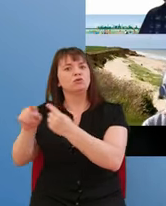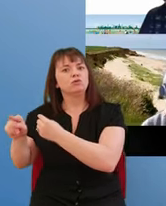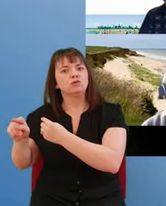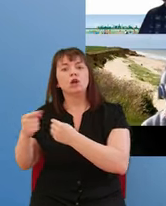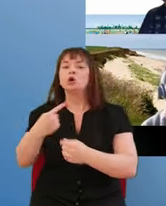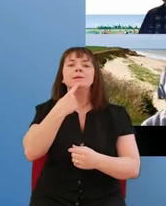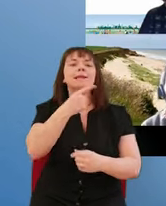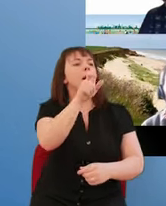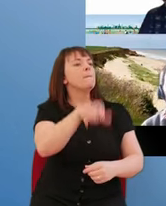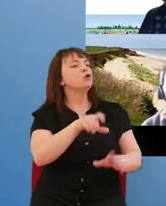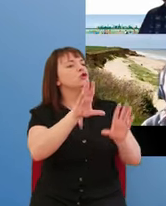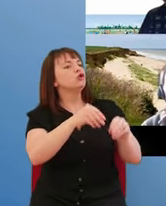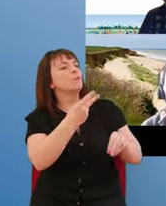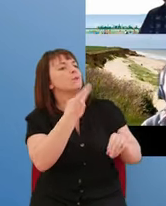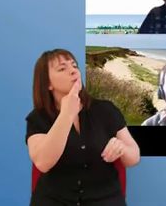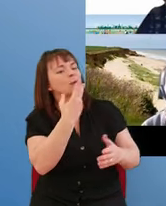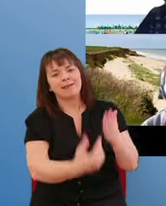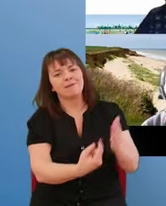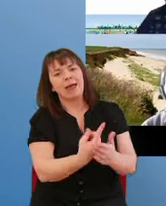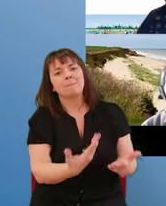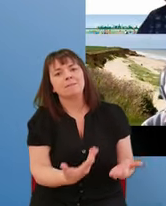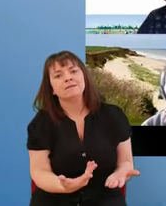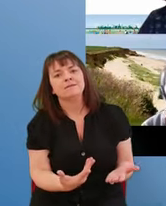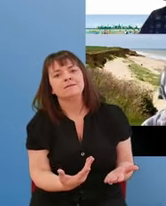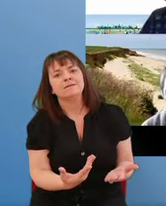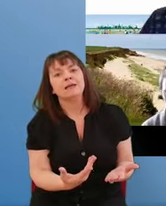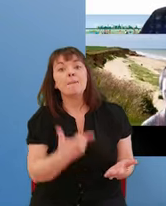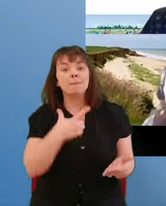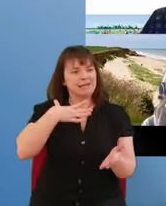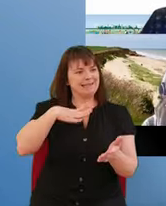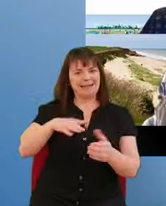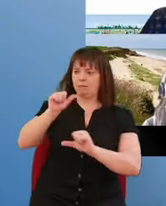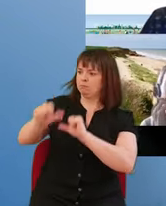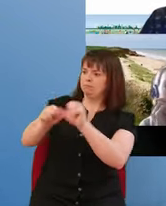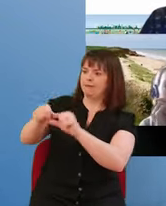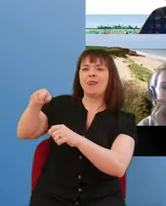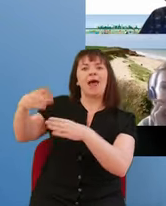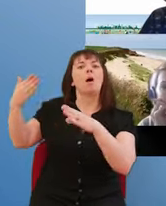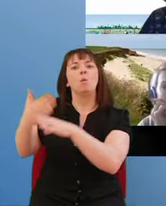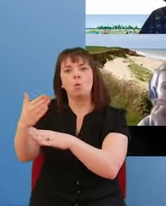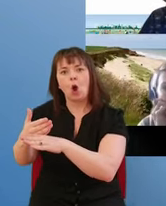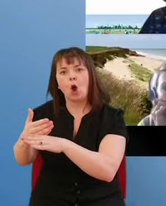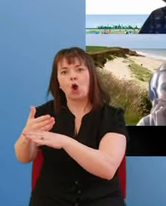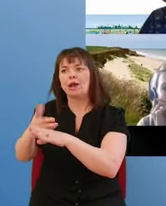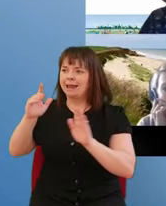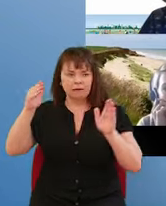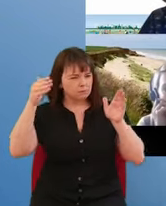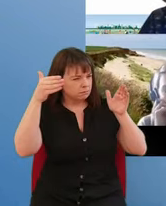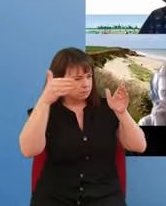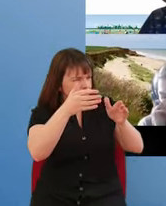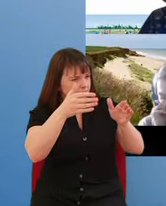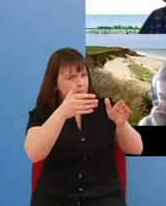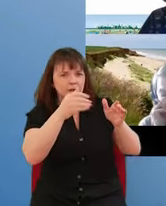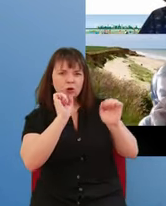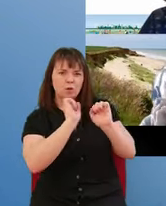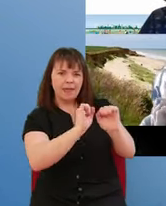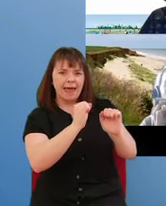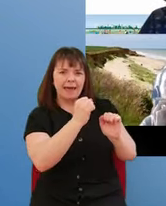No, definitely agree. And I think this is the thing, the more we looked at SMI in isolation, we saw links in quite a lot of core